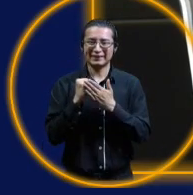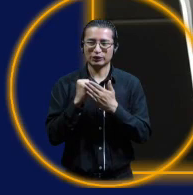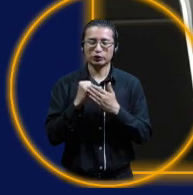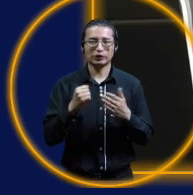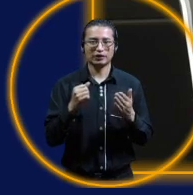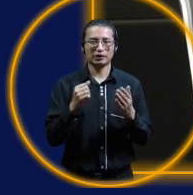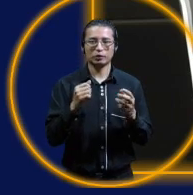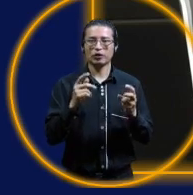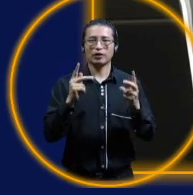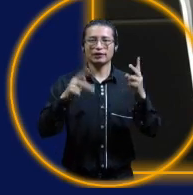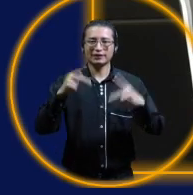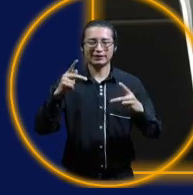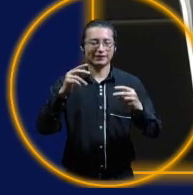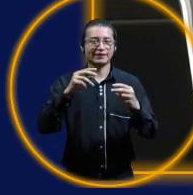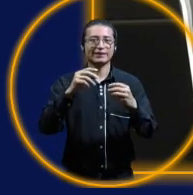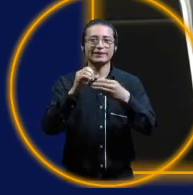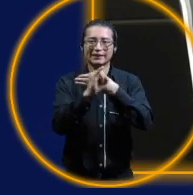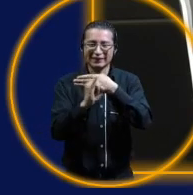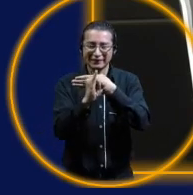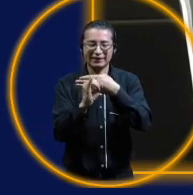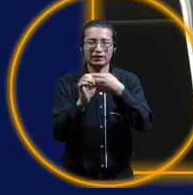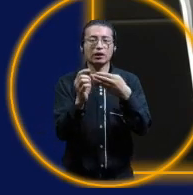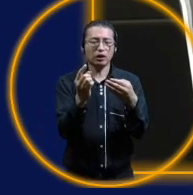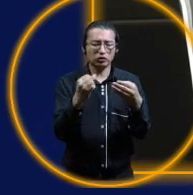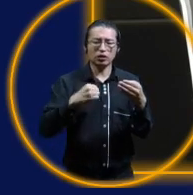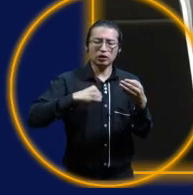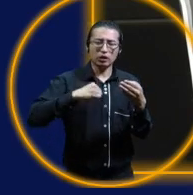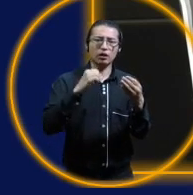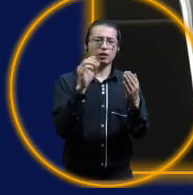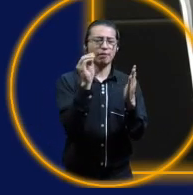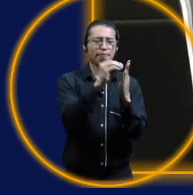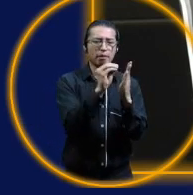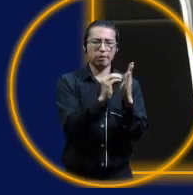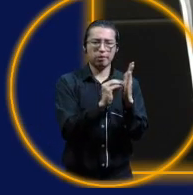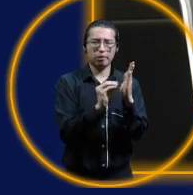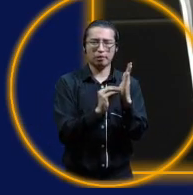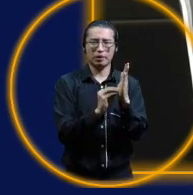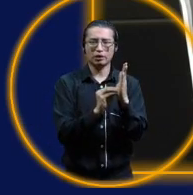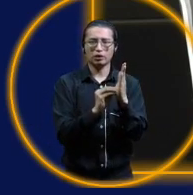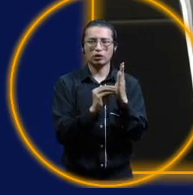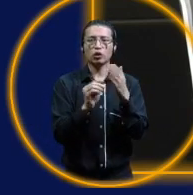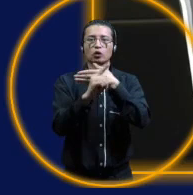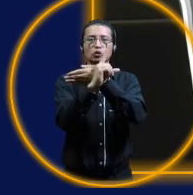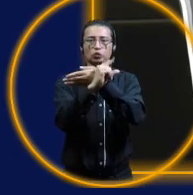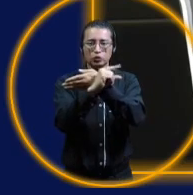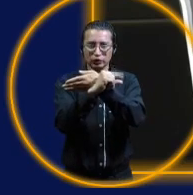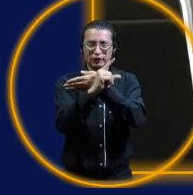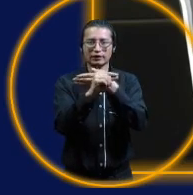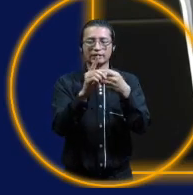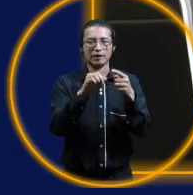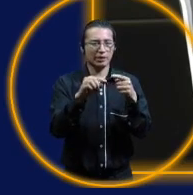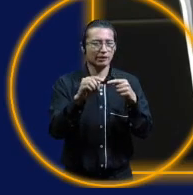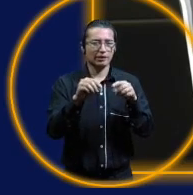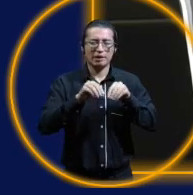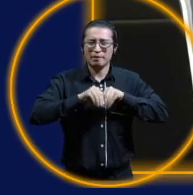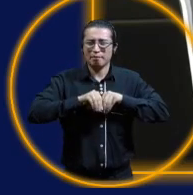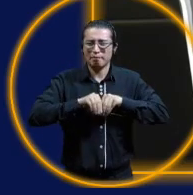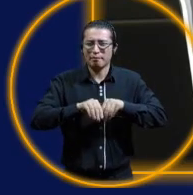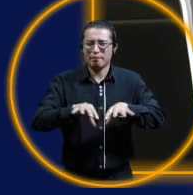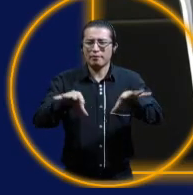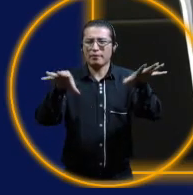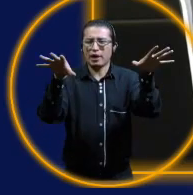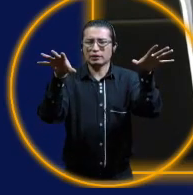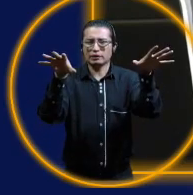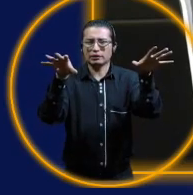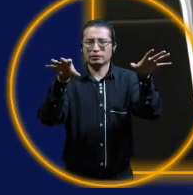that has actively already, like Twitter has poisoned. There are people you can see before and after going